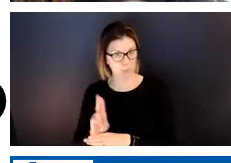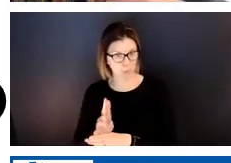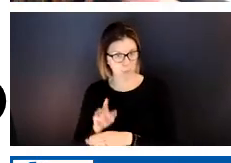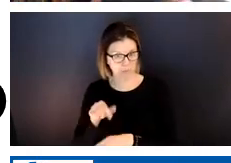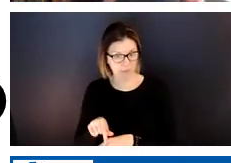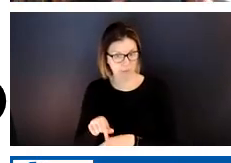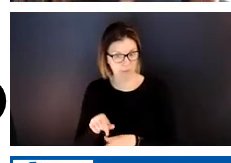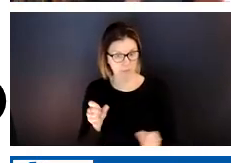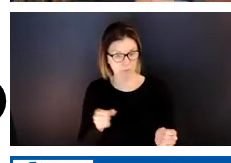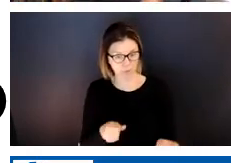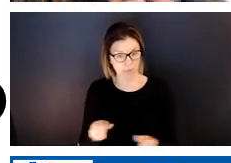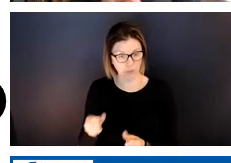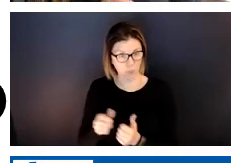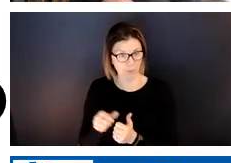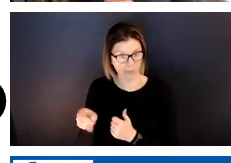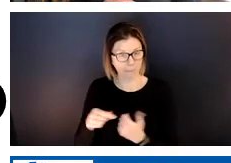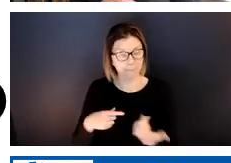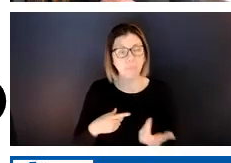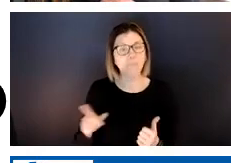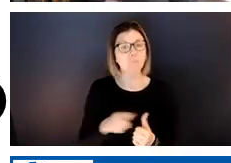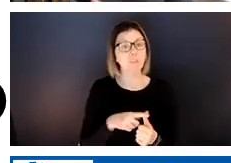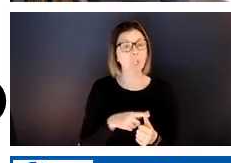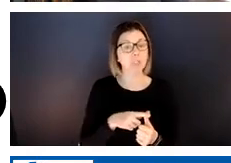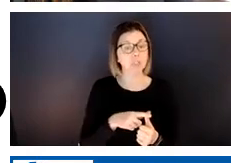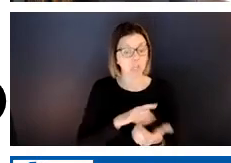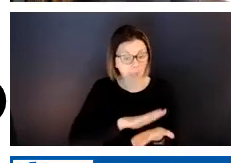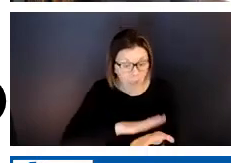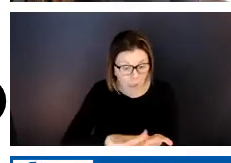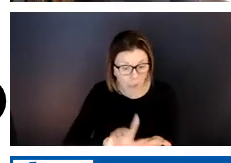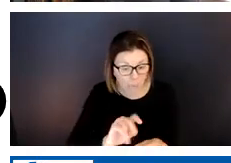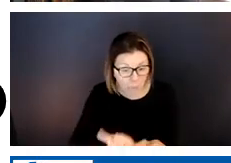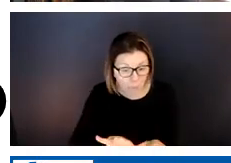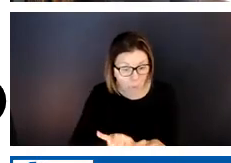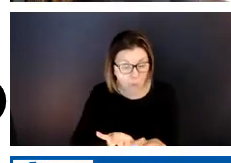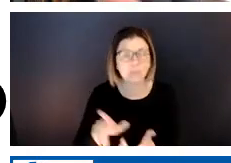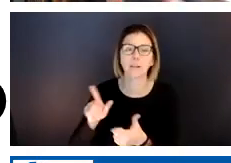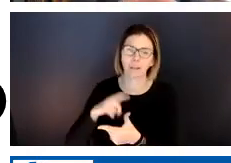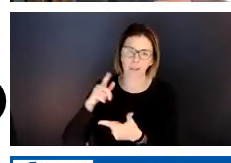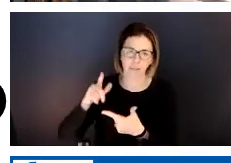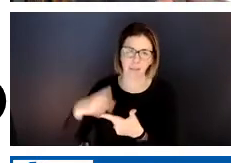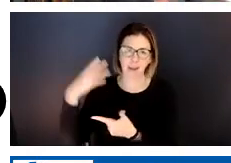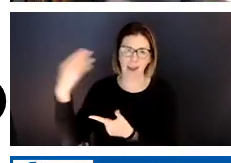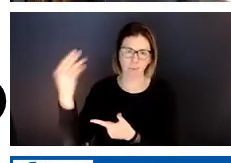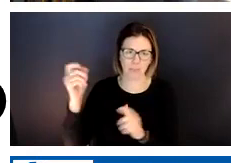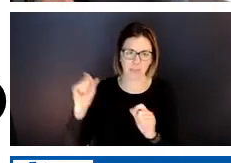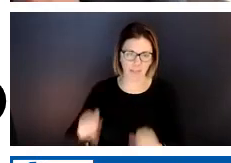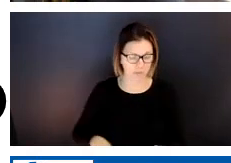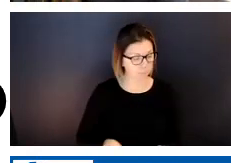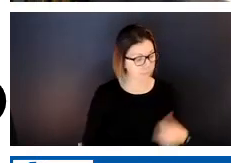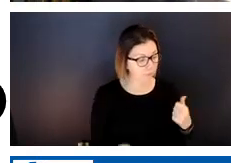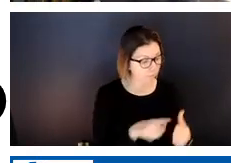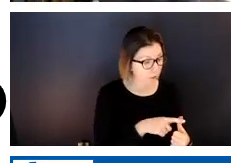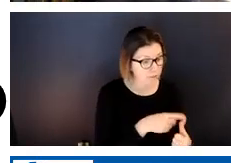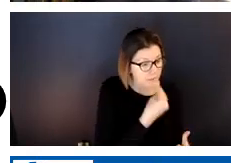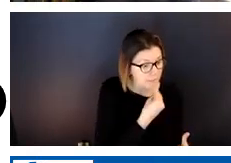quite frequently. First, you have to pick up your toys, then we can go outside. First, you have to eat your dinner, then